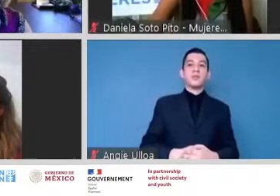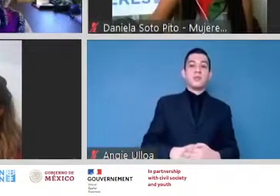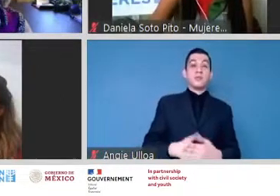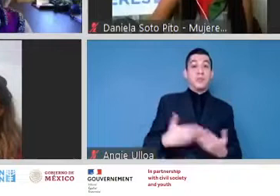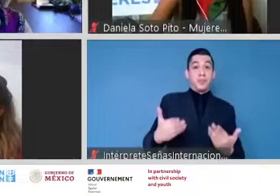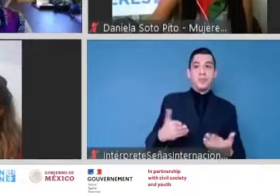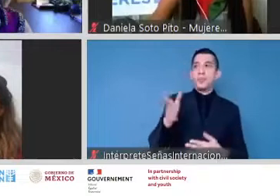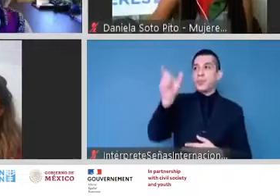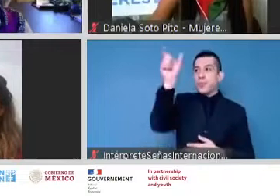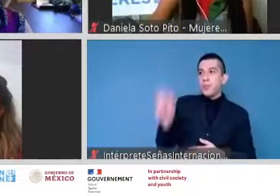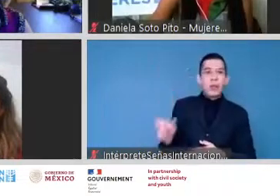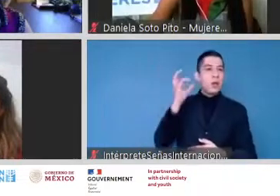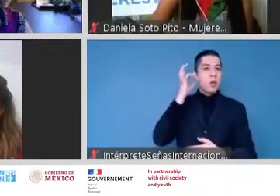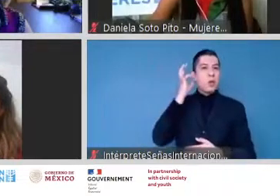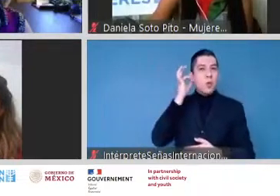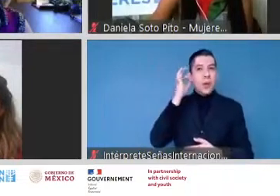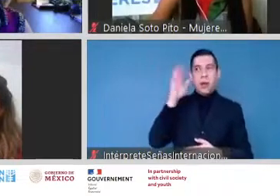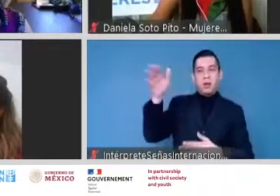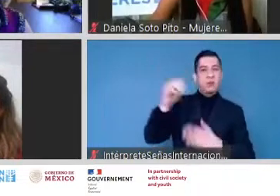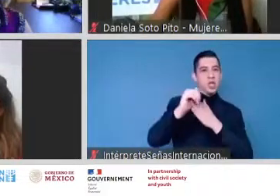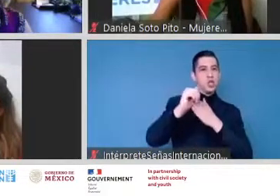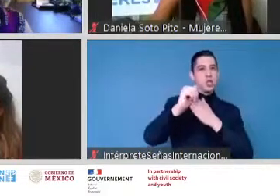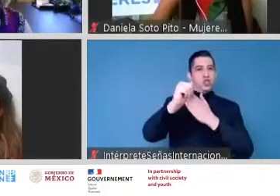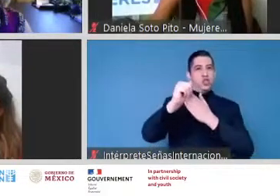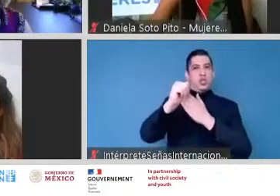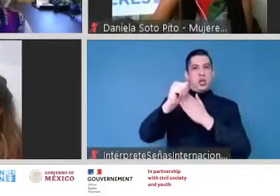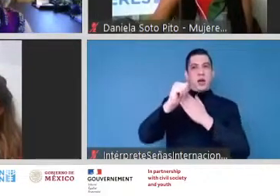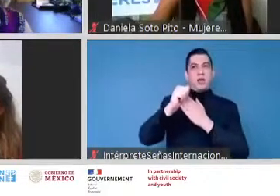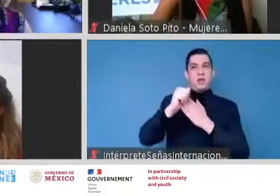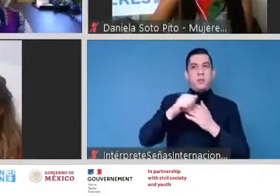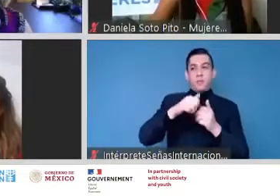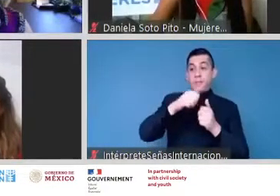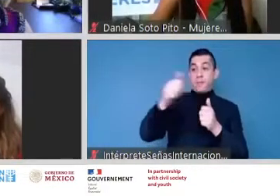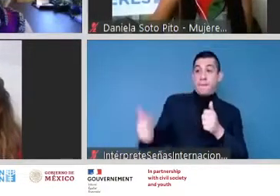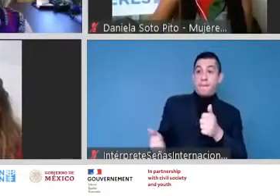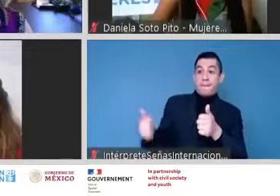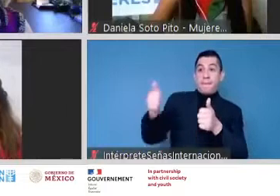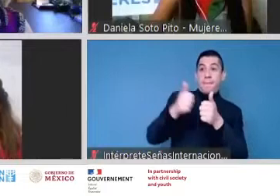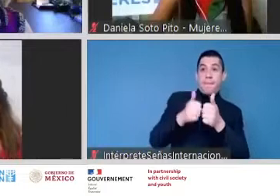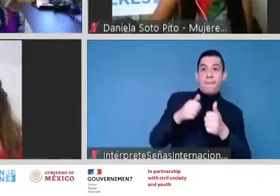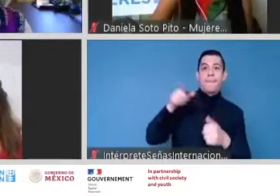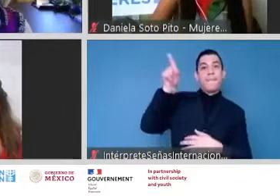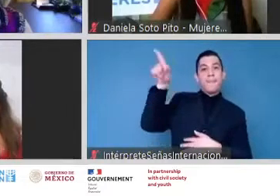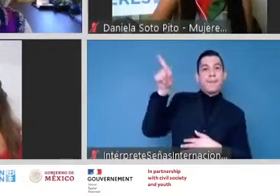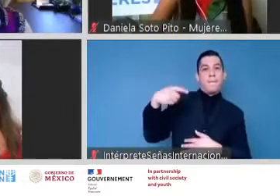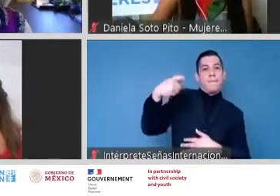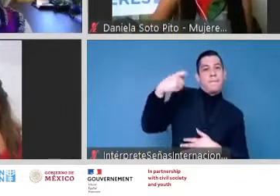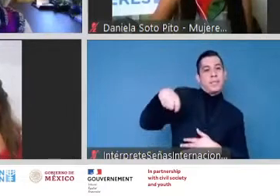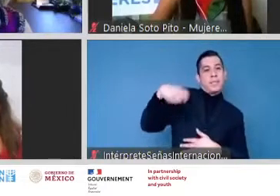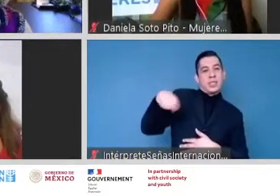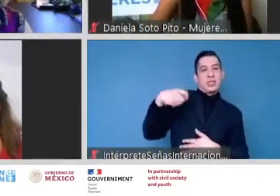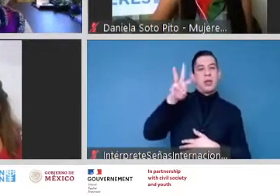of the WPS Focal Point Network, can you share with us some of the best practices and lessons learned in implementing